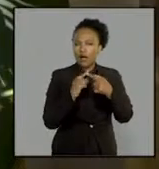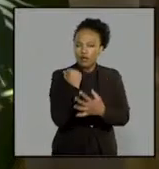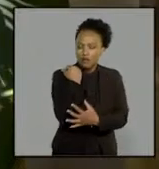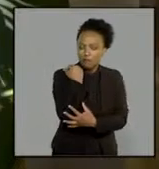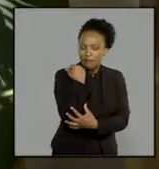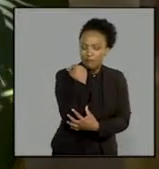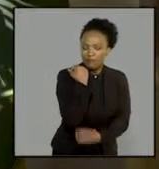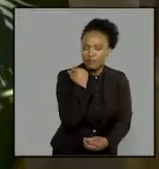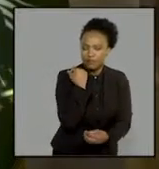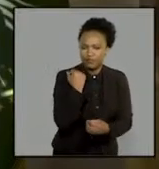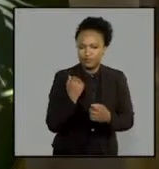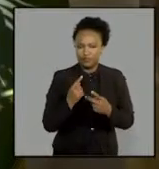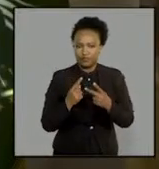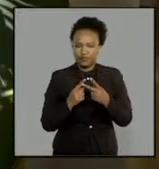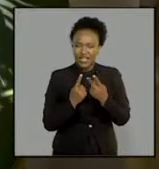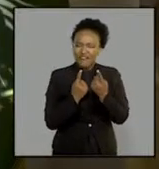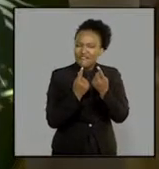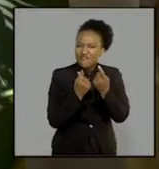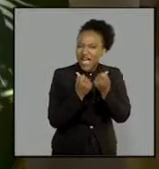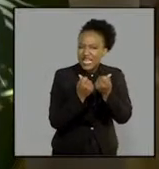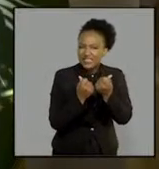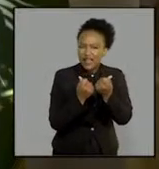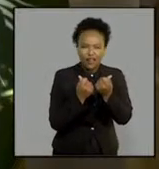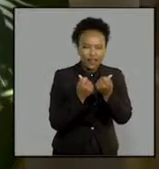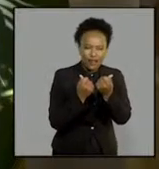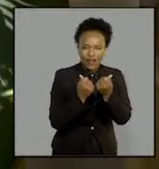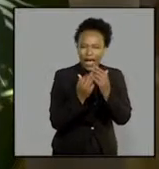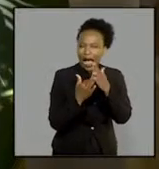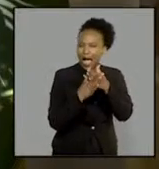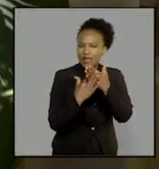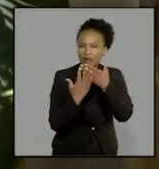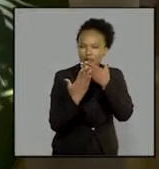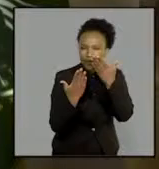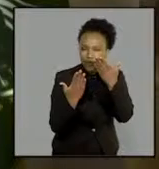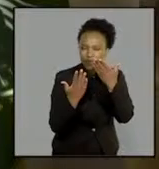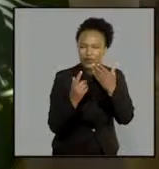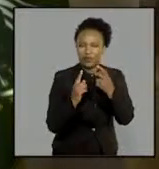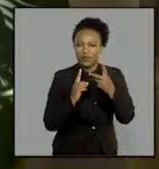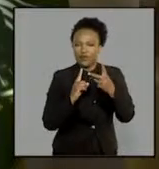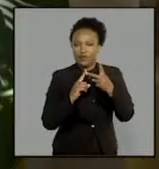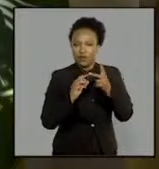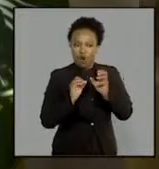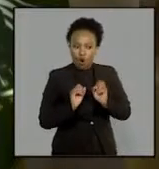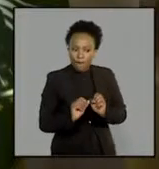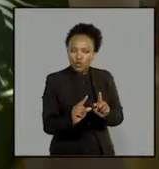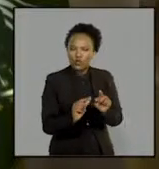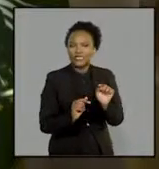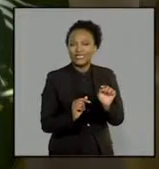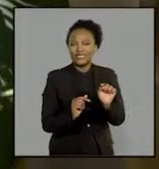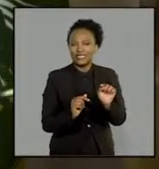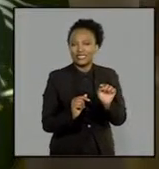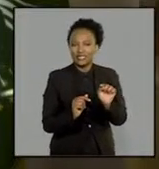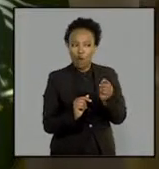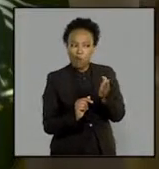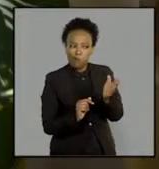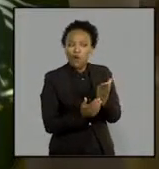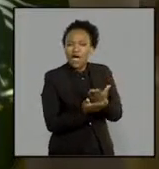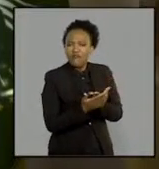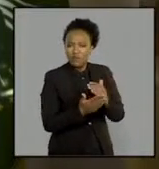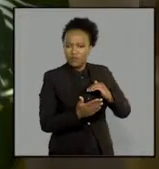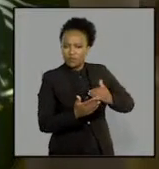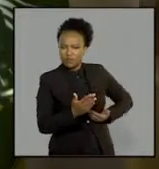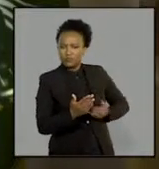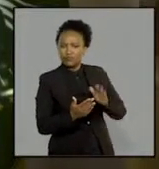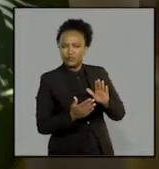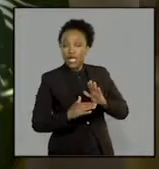particular, poverty and financial exclusion, and for grounding opportunities